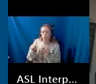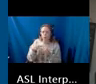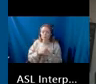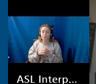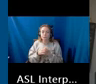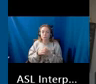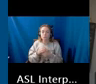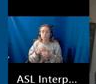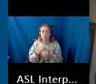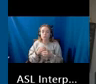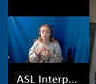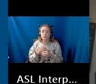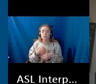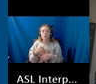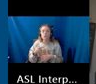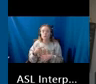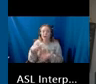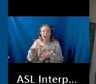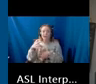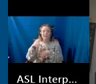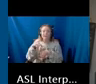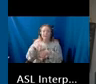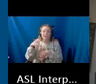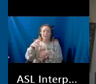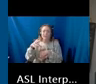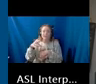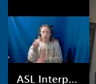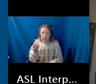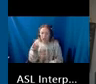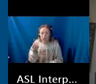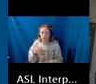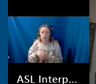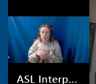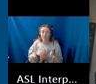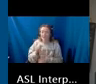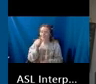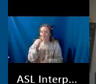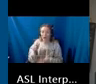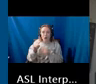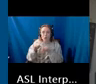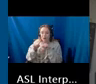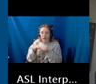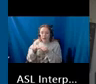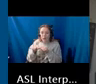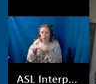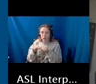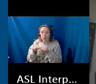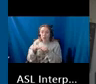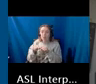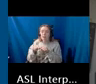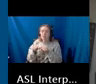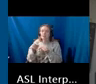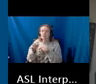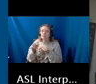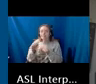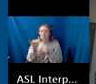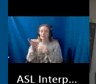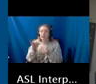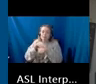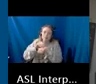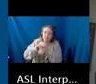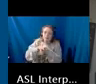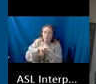Again, I kind of talked about this. Think about unreliable sources as pollutants to your credibility. Pollutants meaning